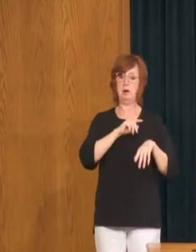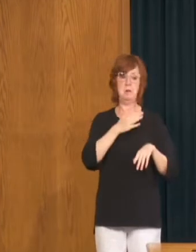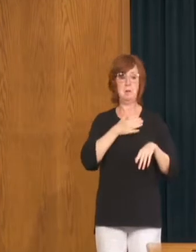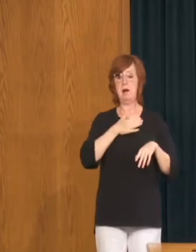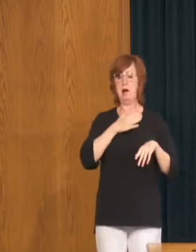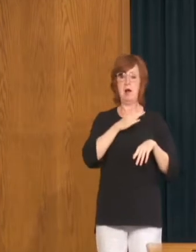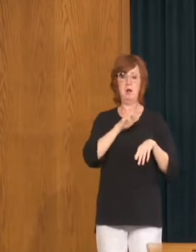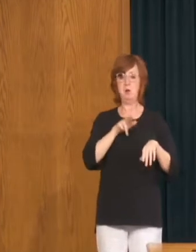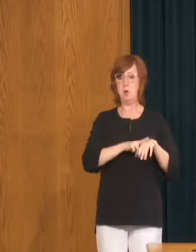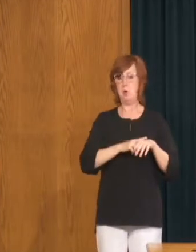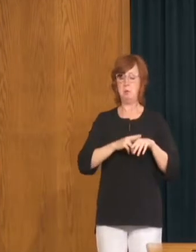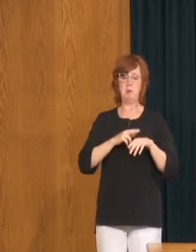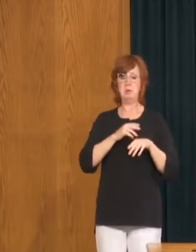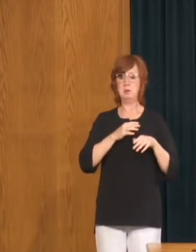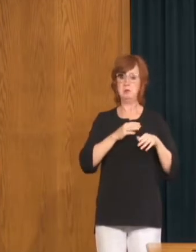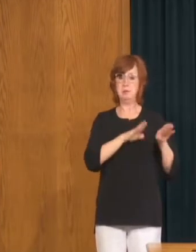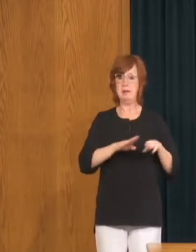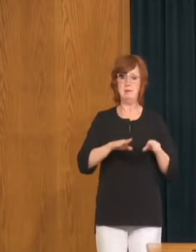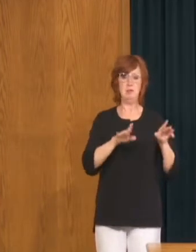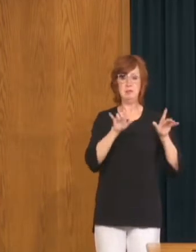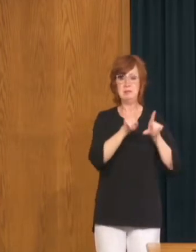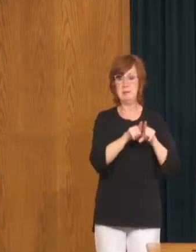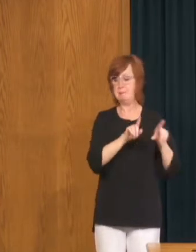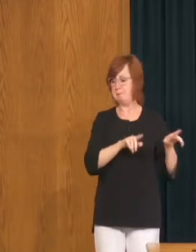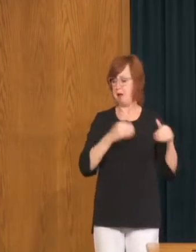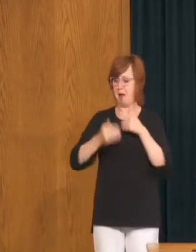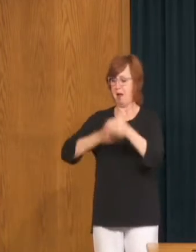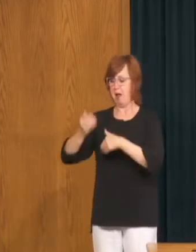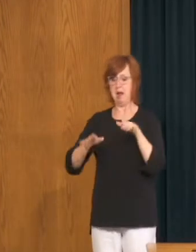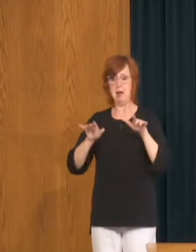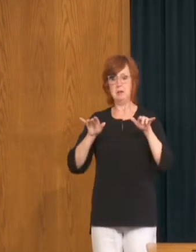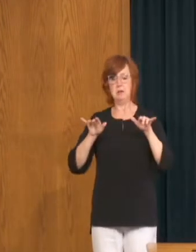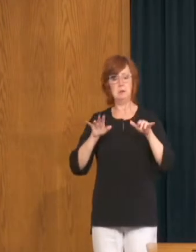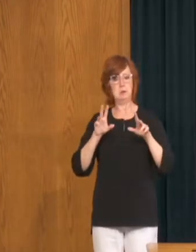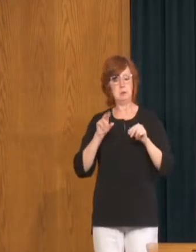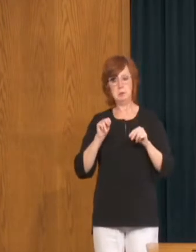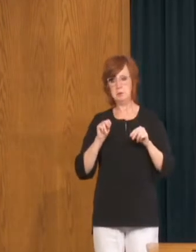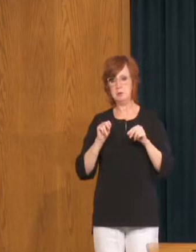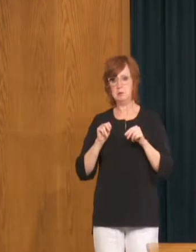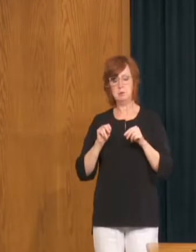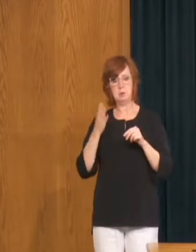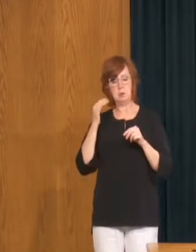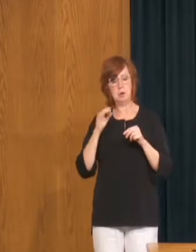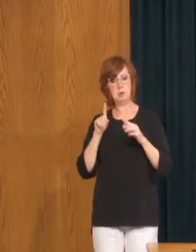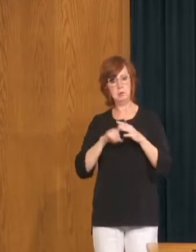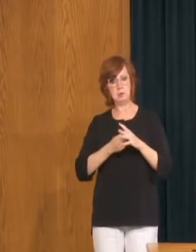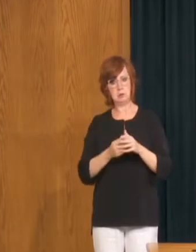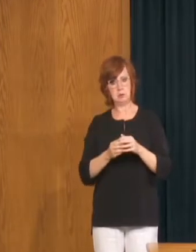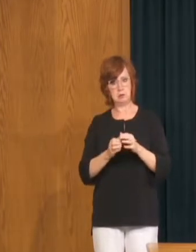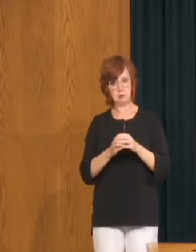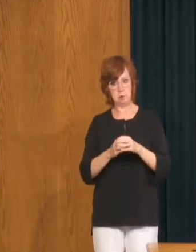can turn into a few hundred cases and into a few thousand cases, and very